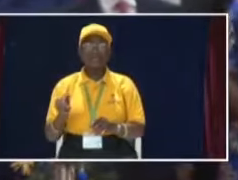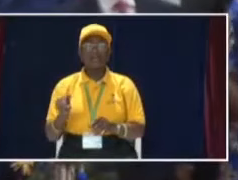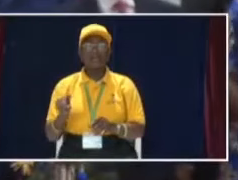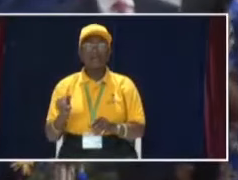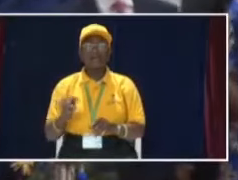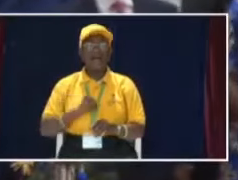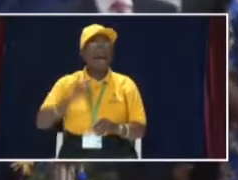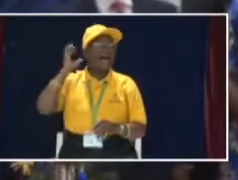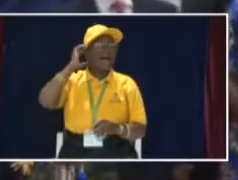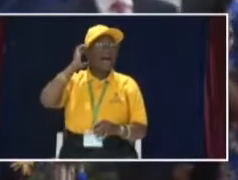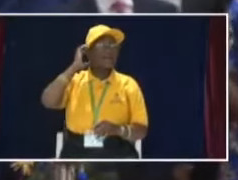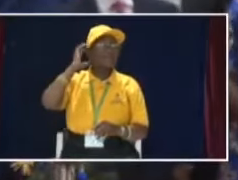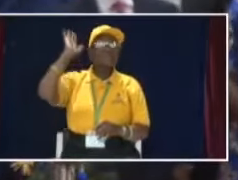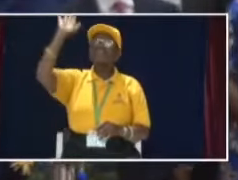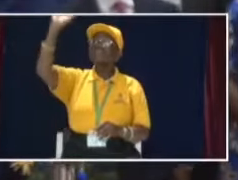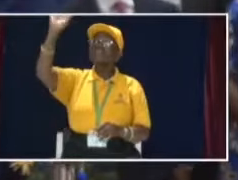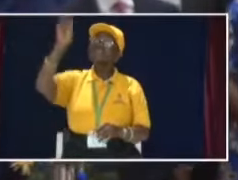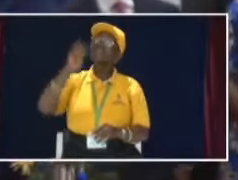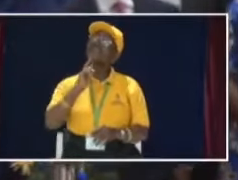I heard his